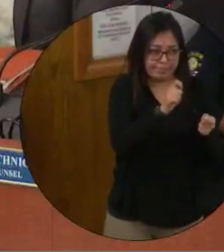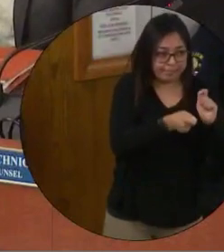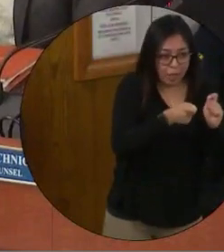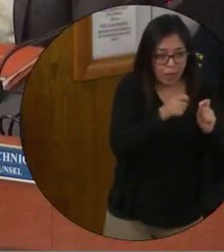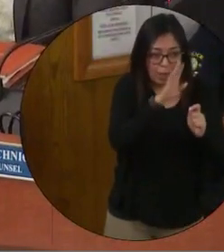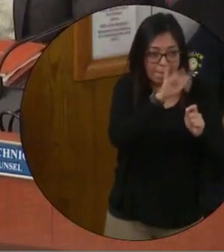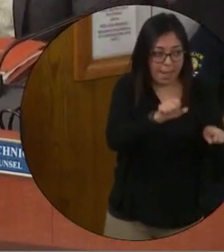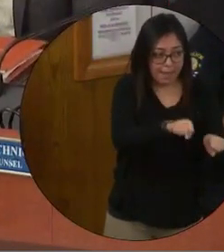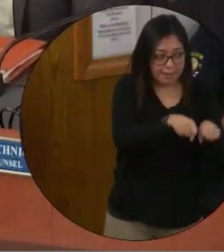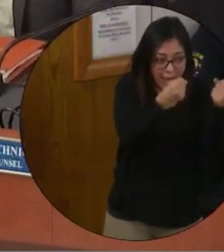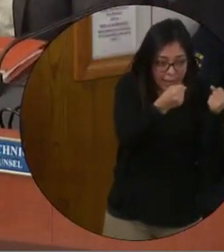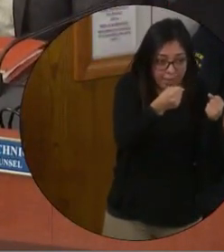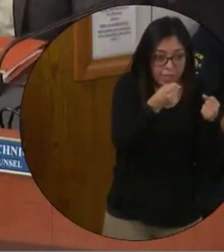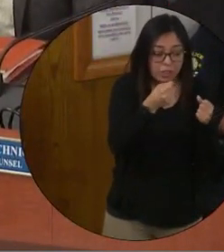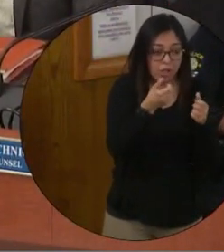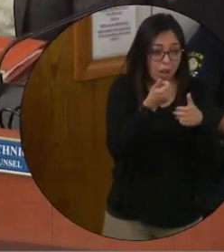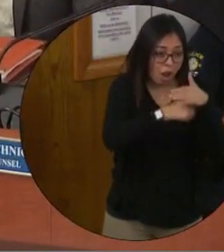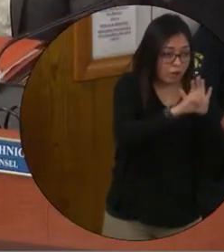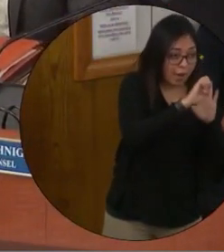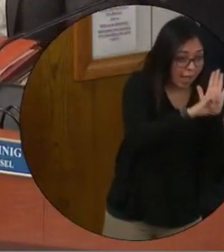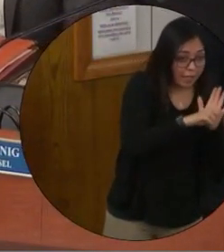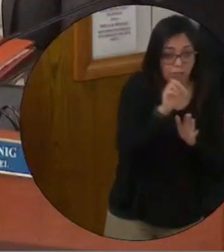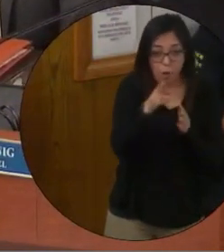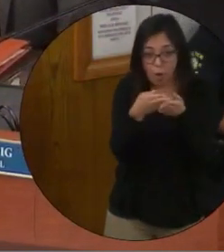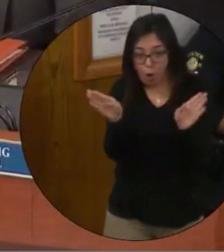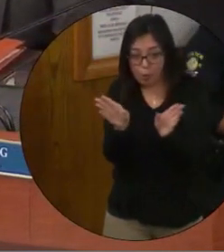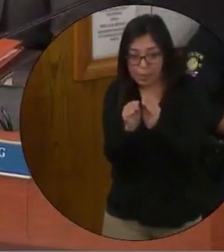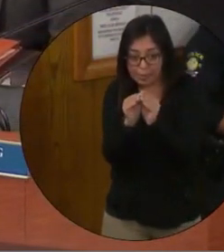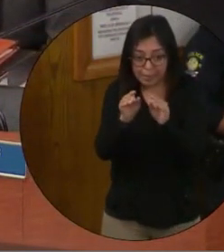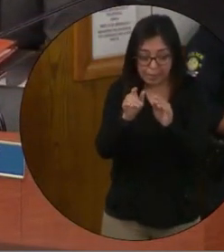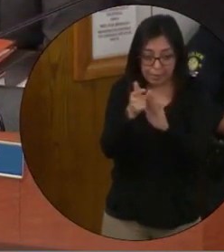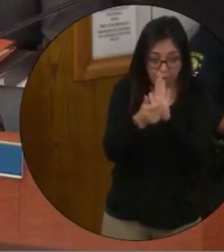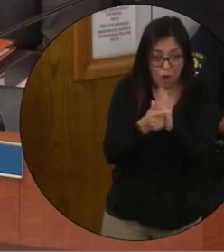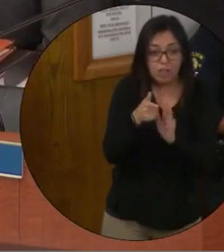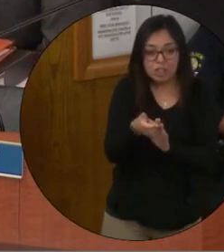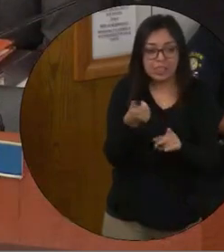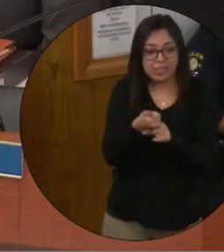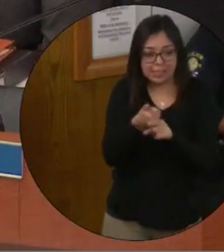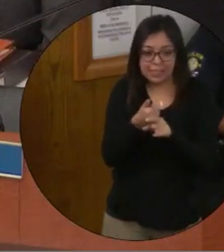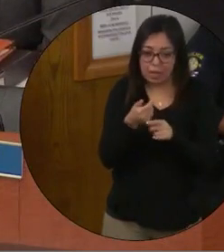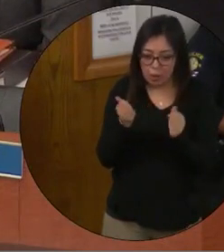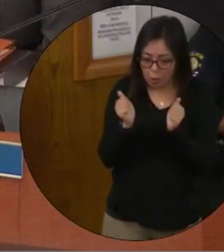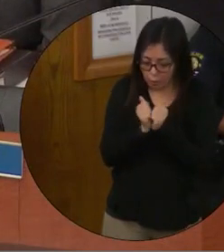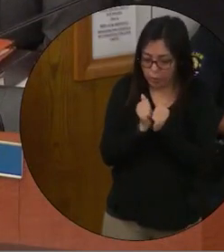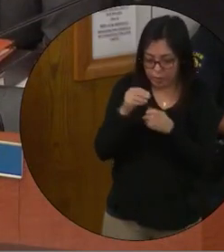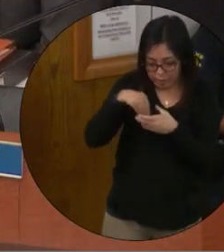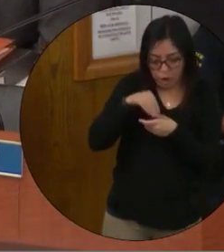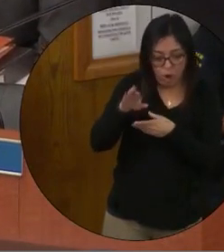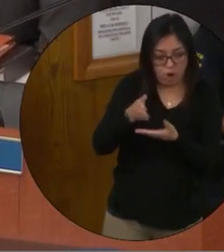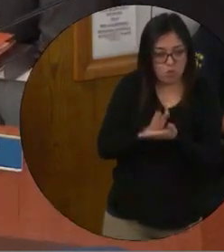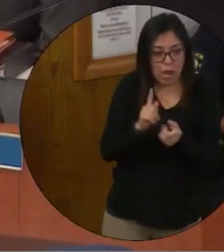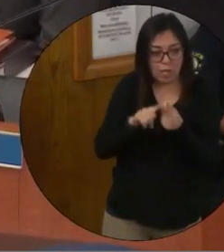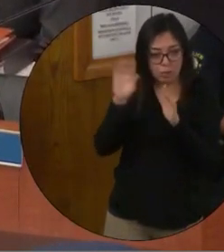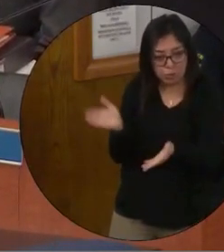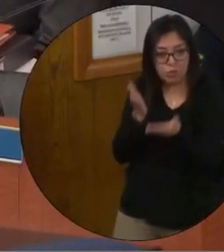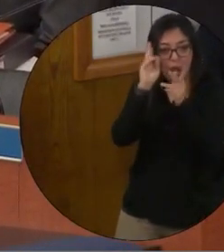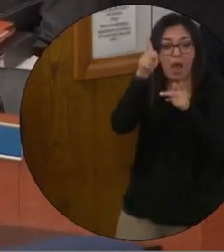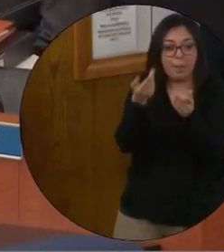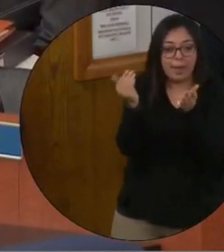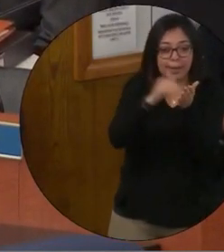a violation of either ethics or open meeting law, she was within her rights to bring this matter back